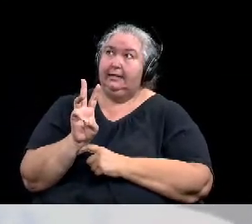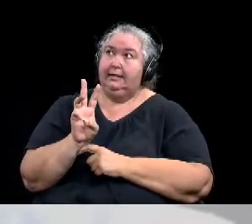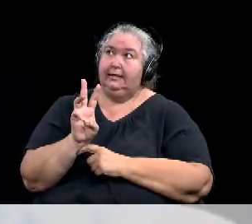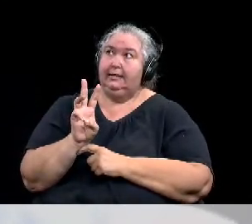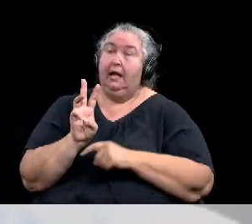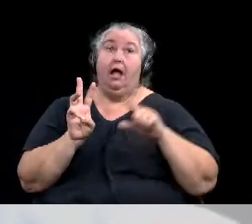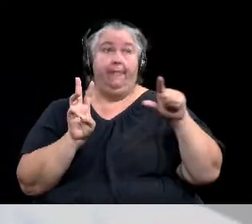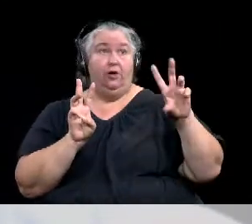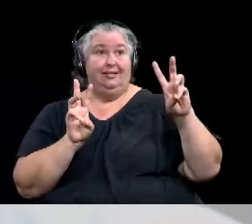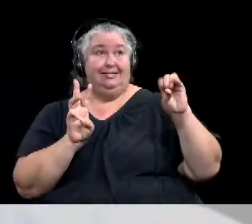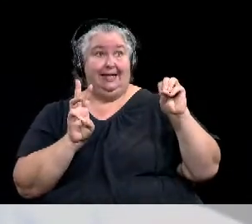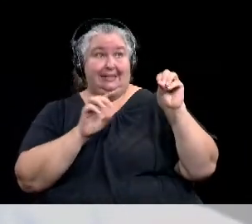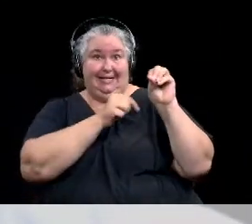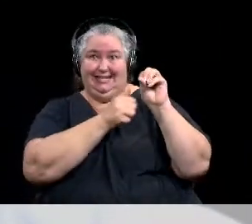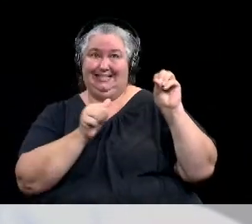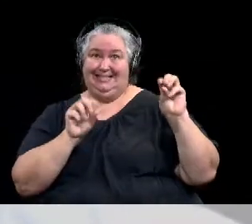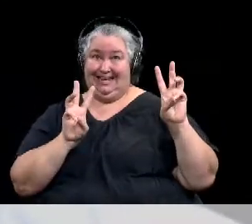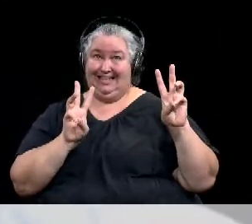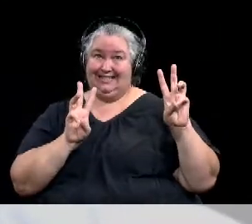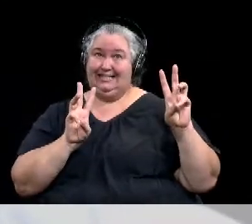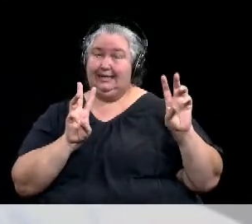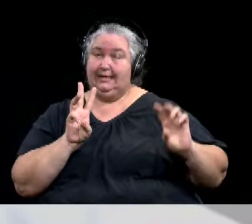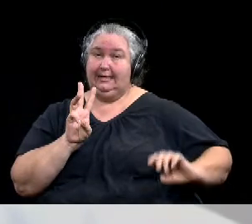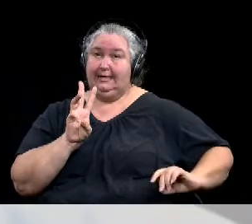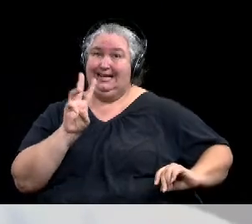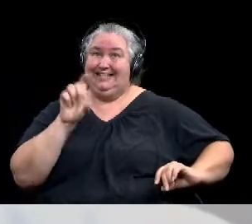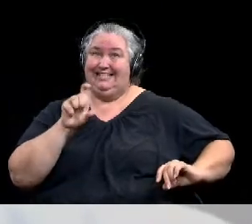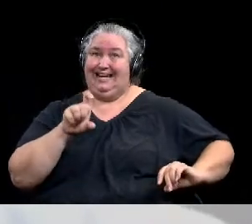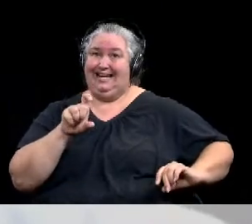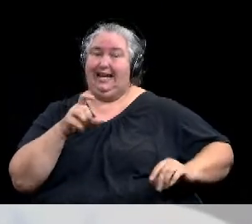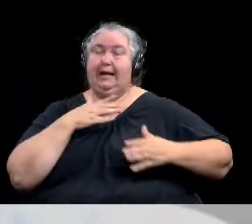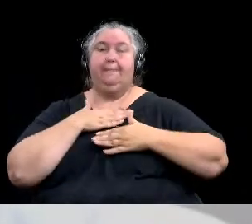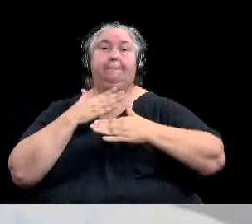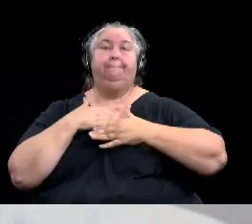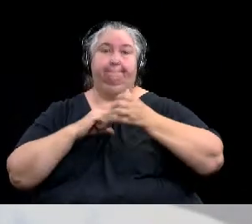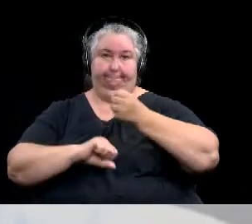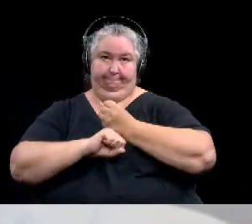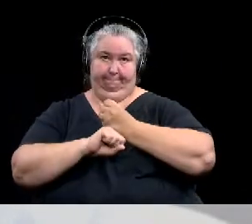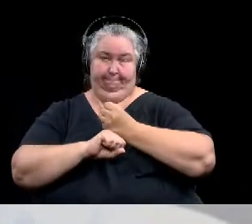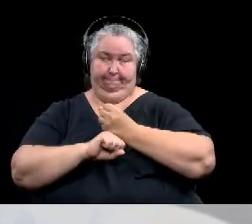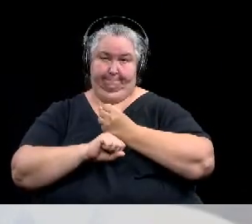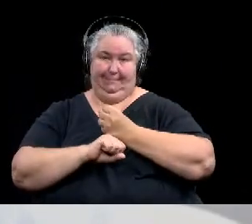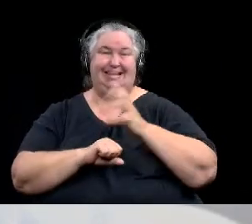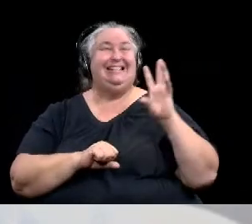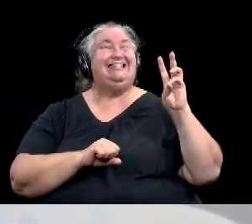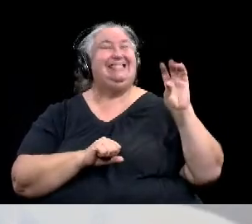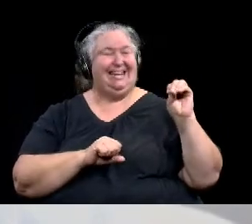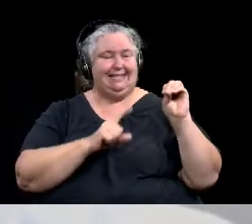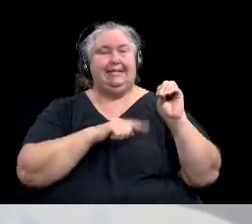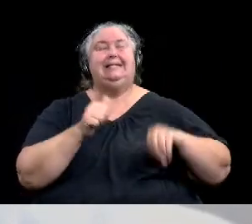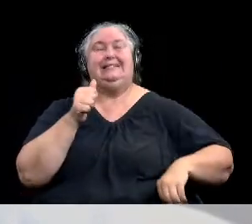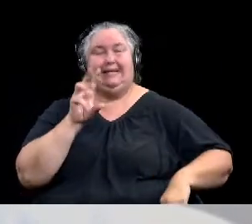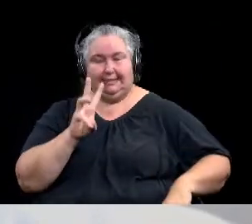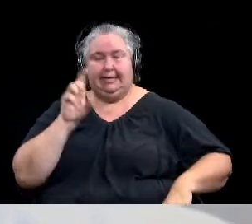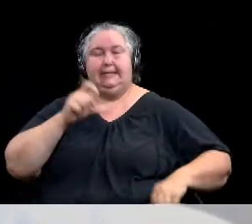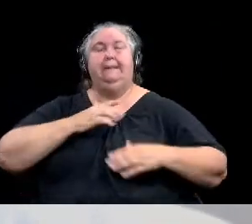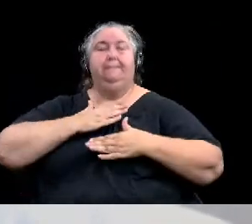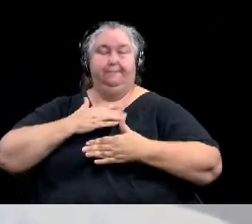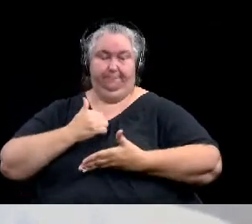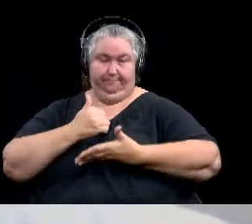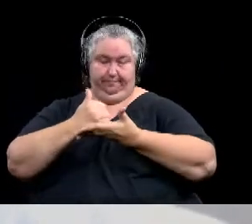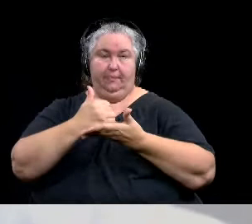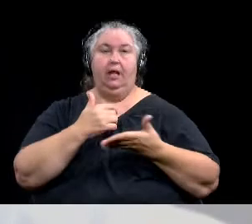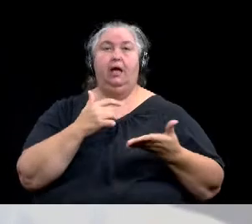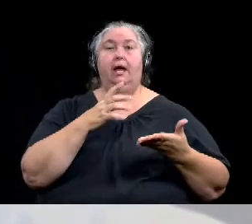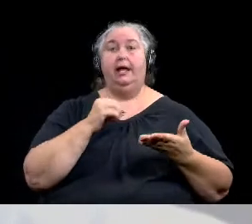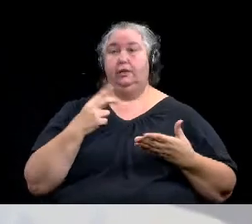60 are currently needing ventilator support. There have been 2 additional deaths in